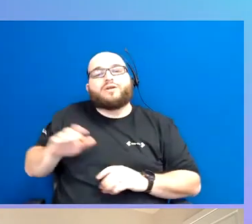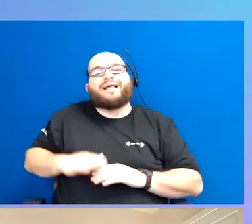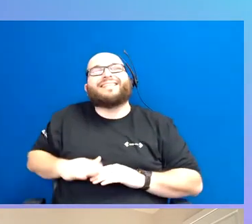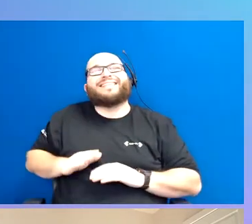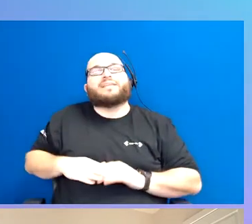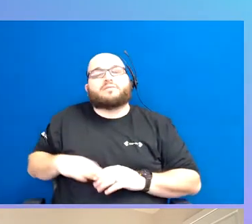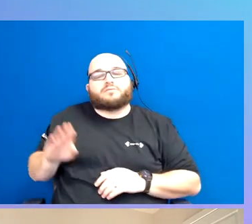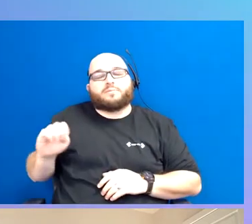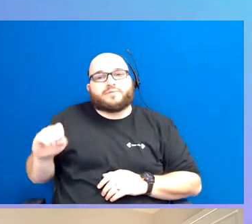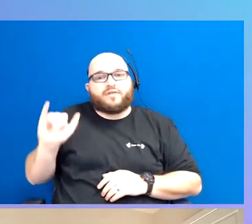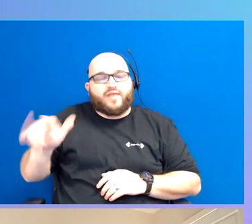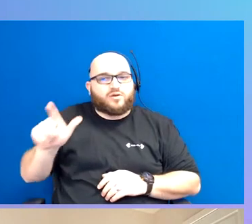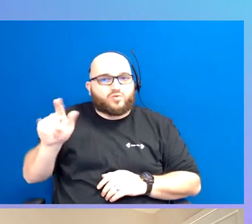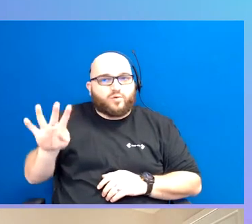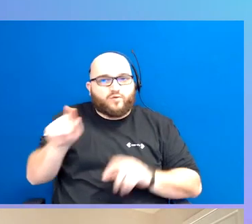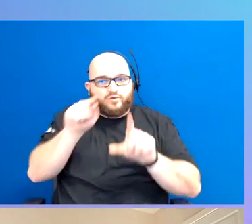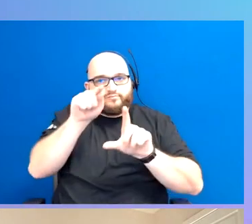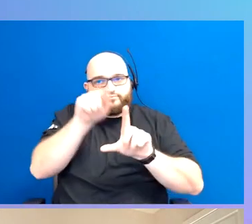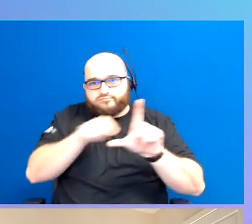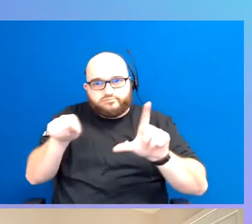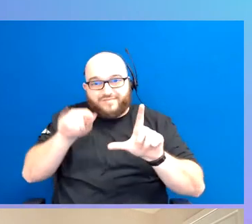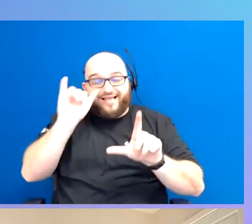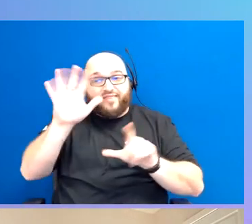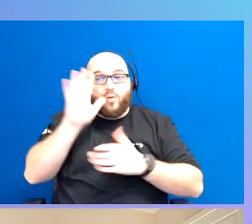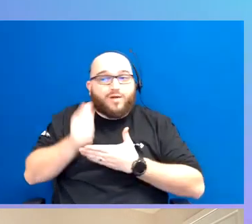pixels, right?